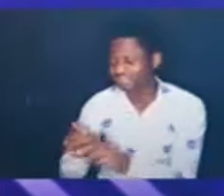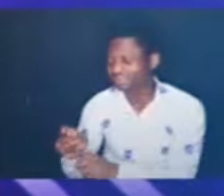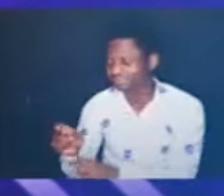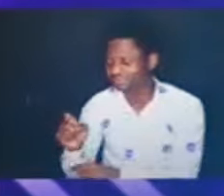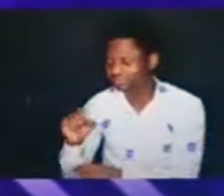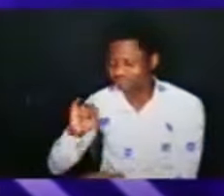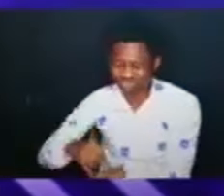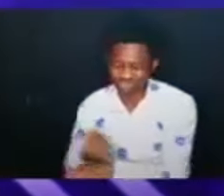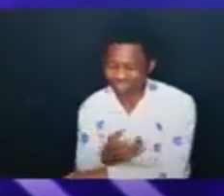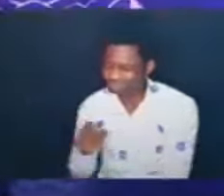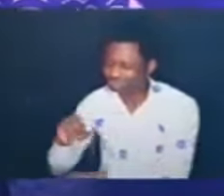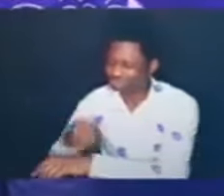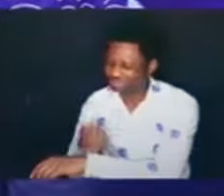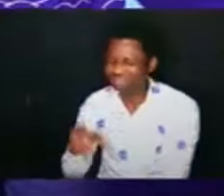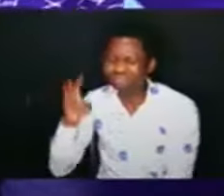Joseph wept.